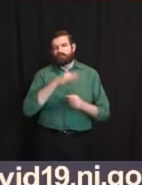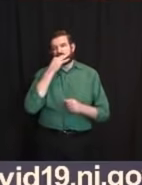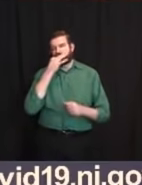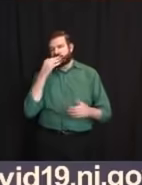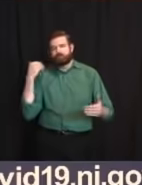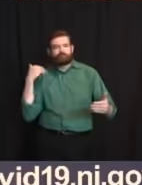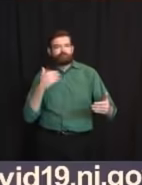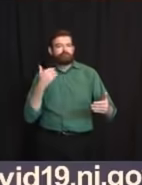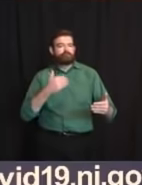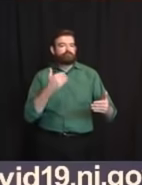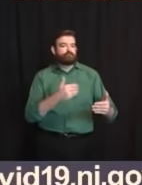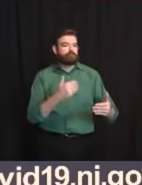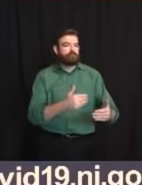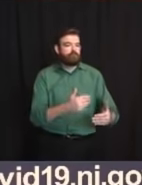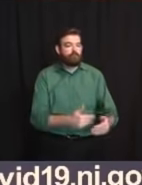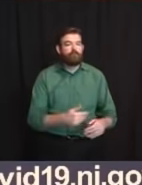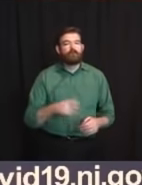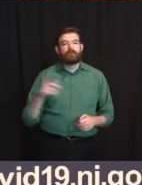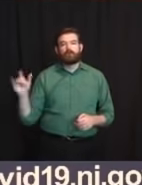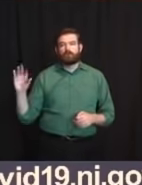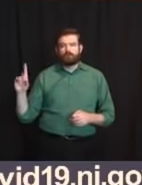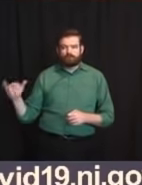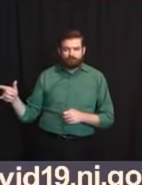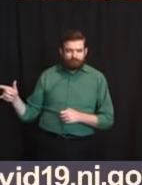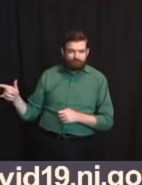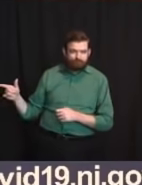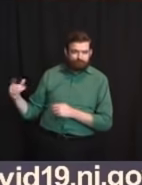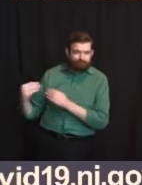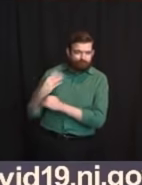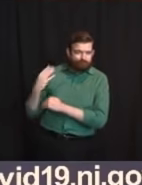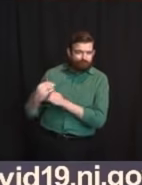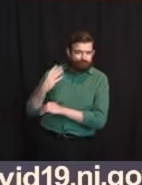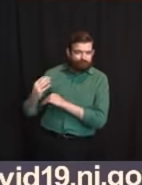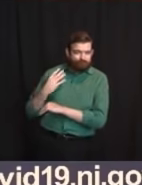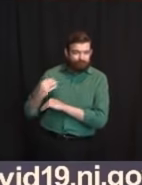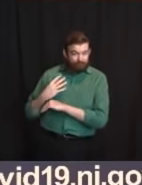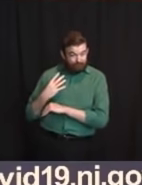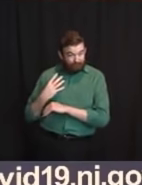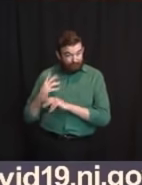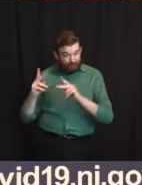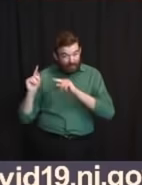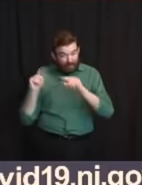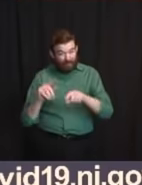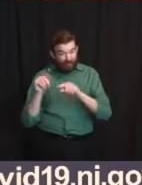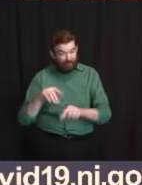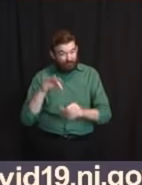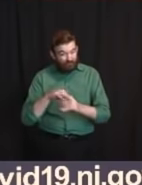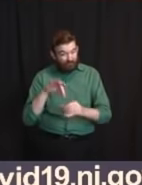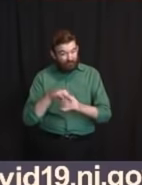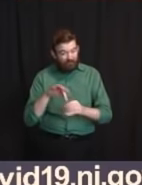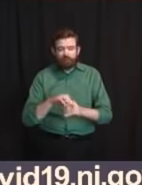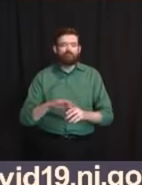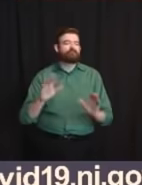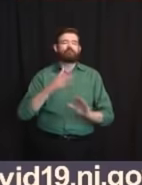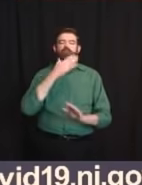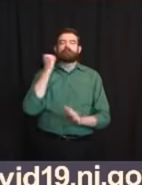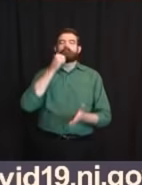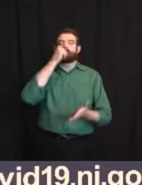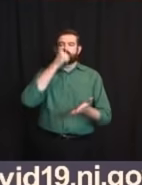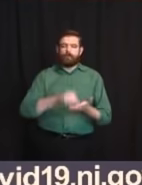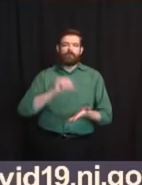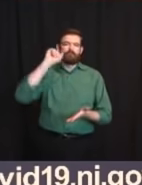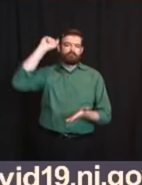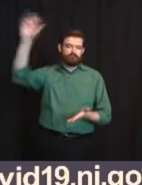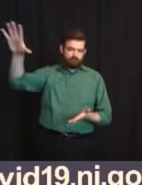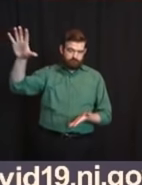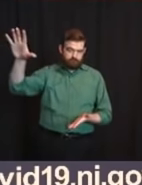health matter, we just don't have any other choice but to have vote by mail be a big element of this, because we don't know what it's going to